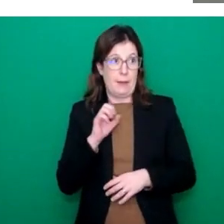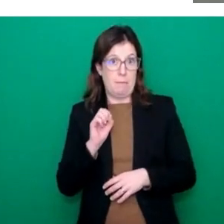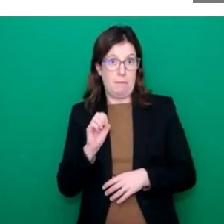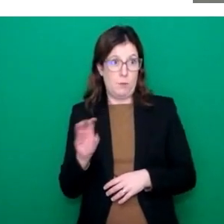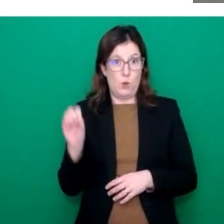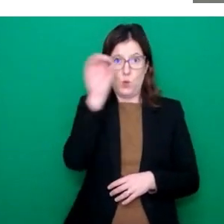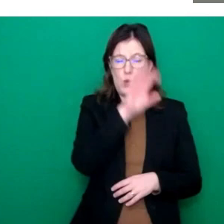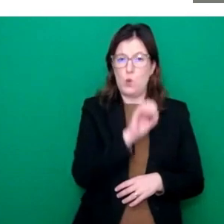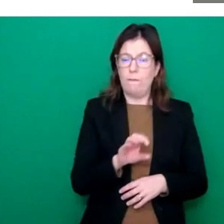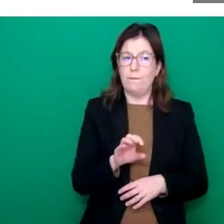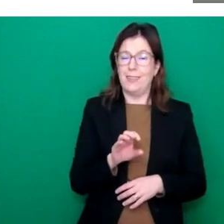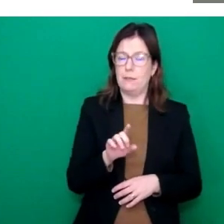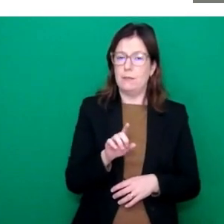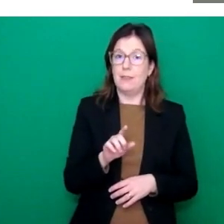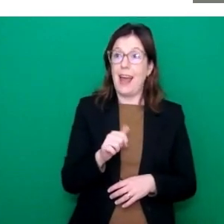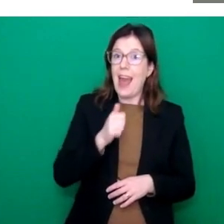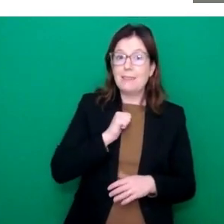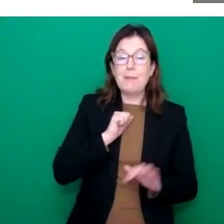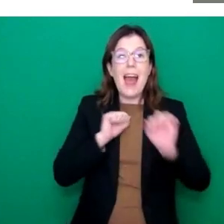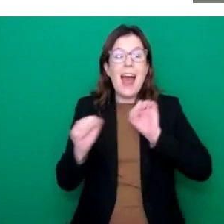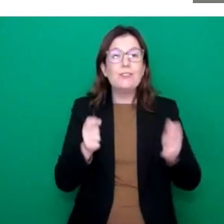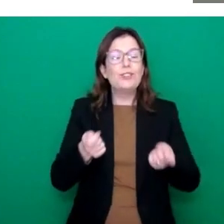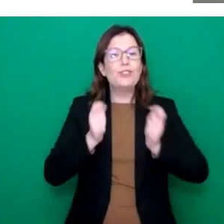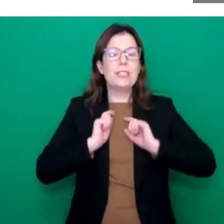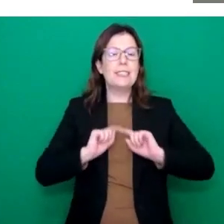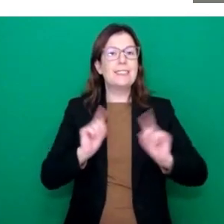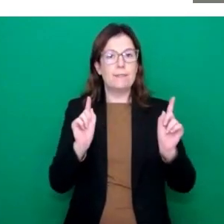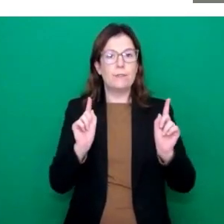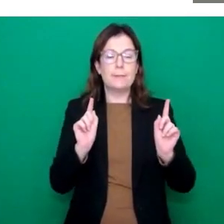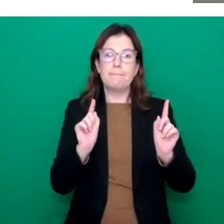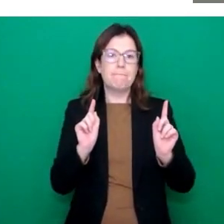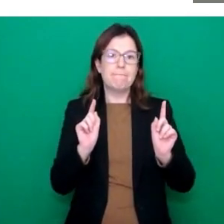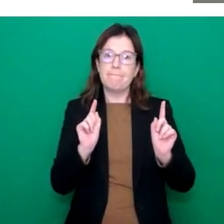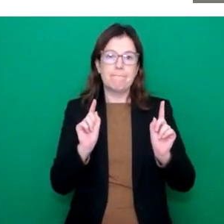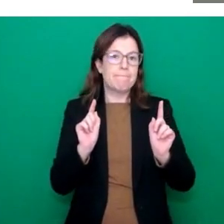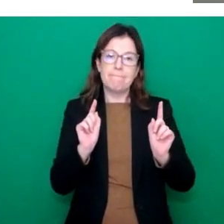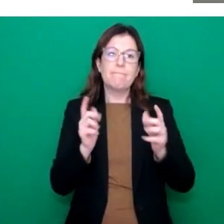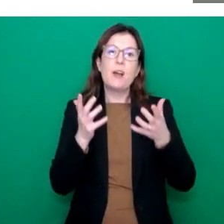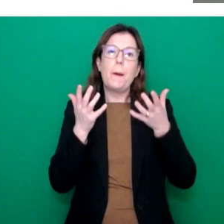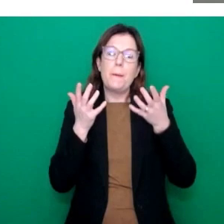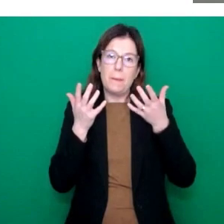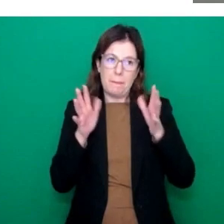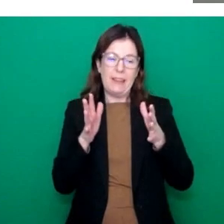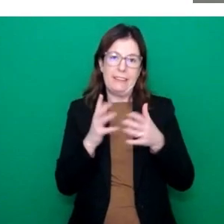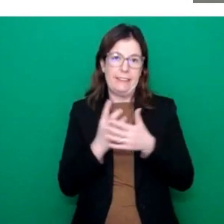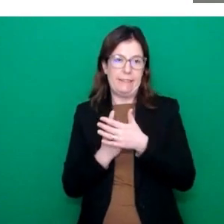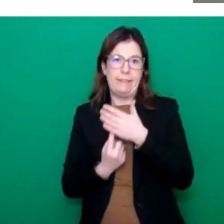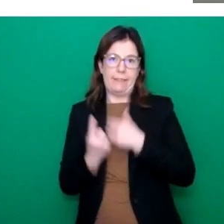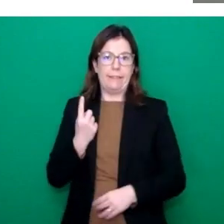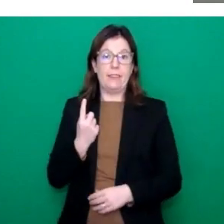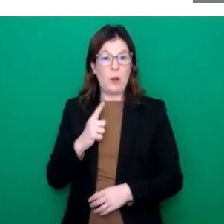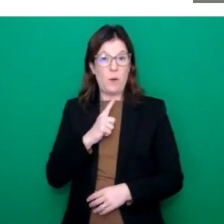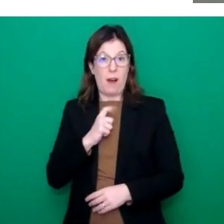it's sad to admit that I've always experienced pockets of marginalisation because of my